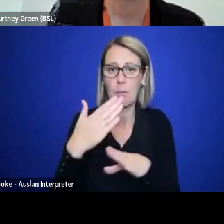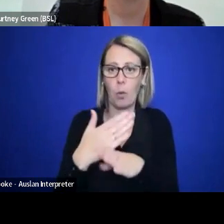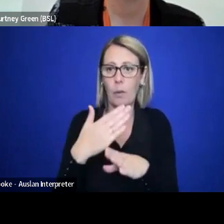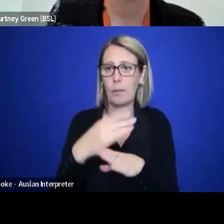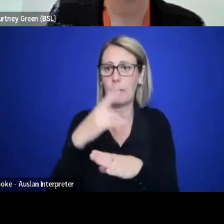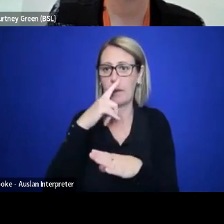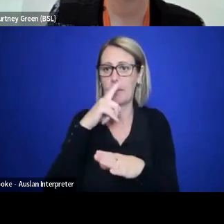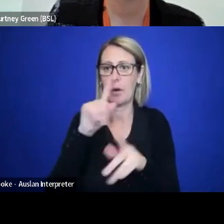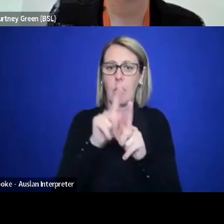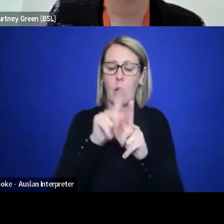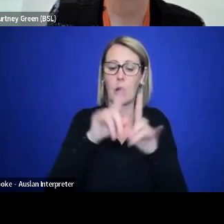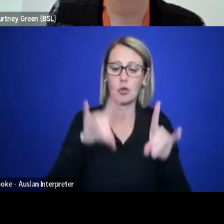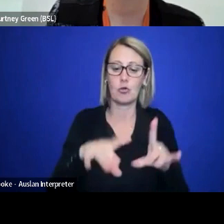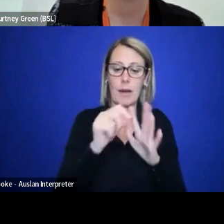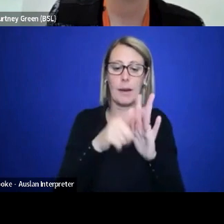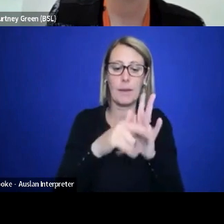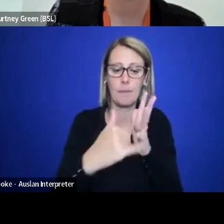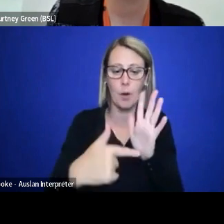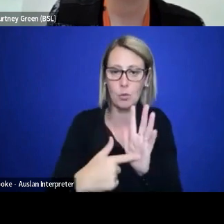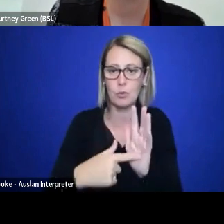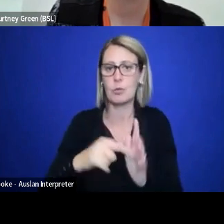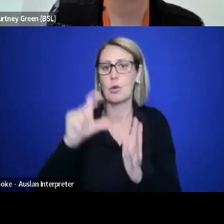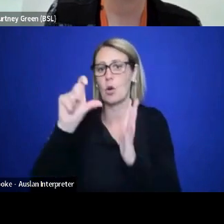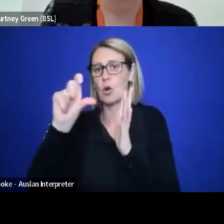as Australia Post, Coles,